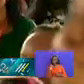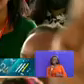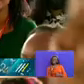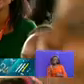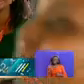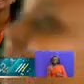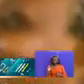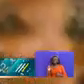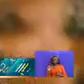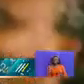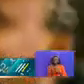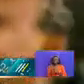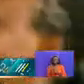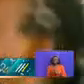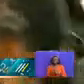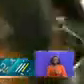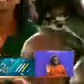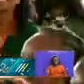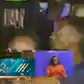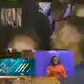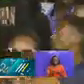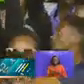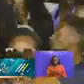oh a a